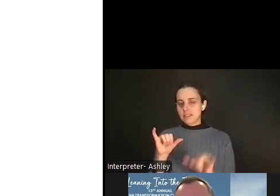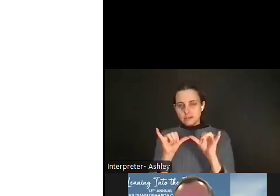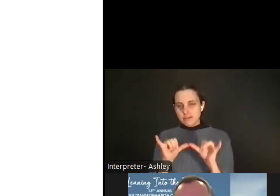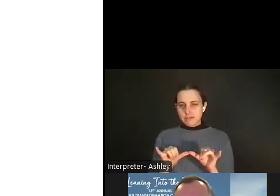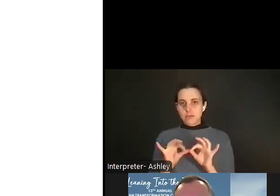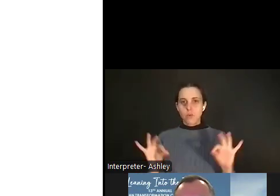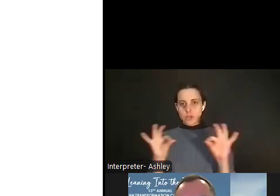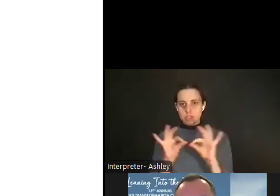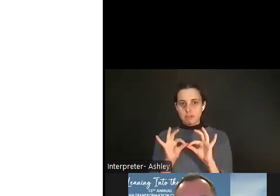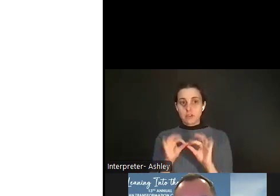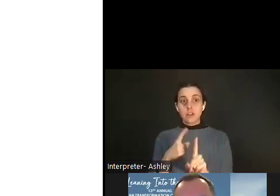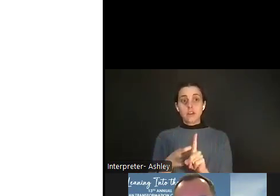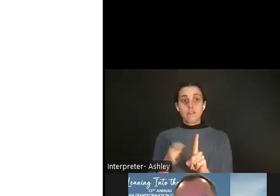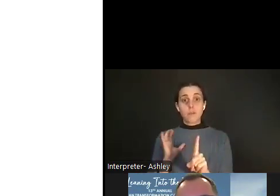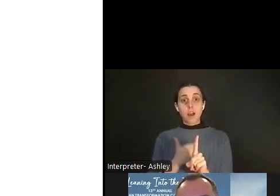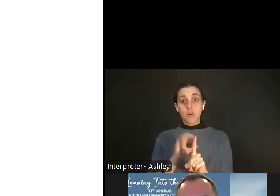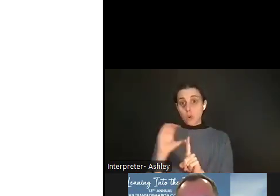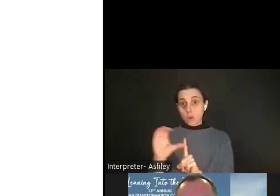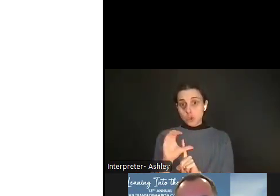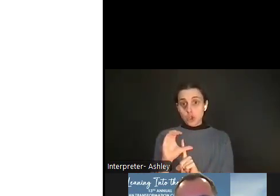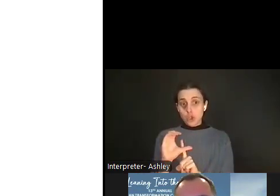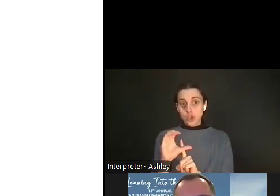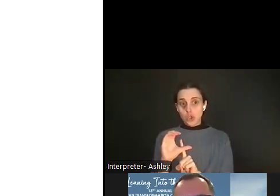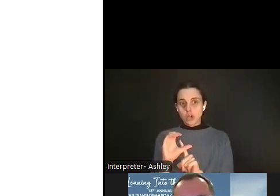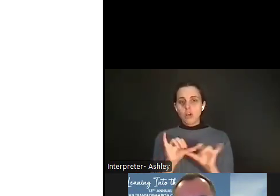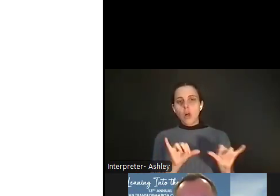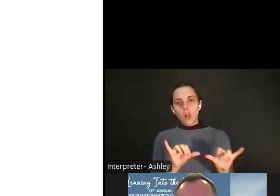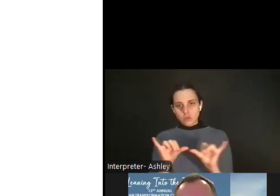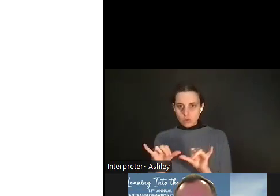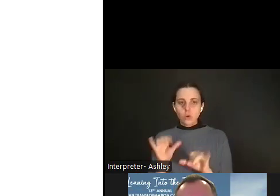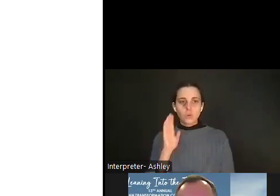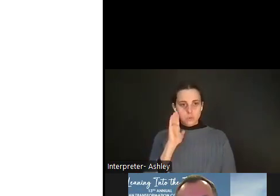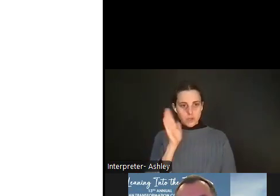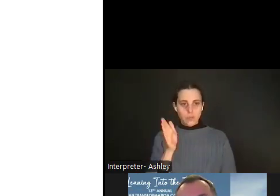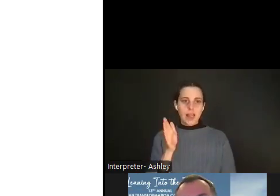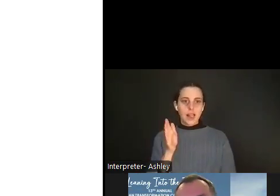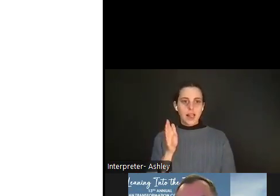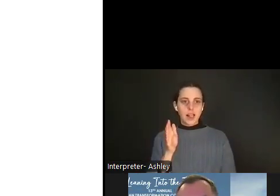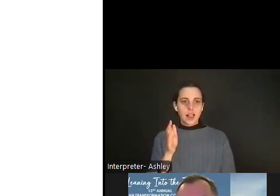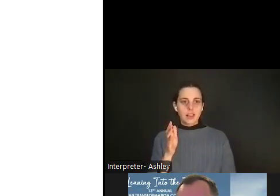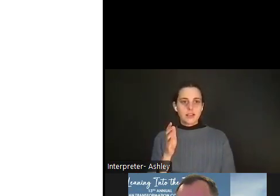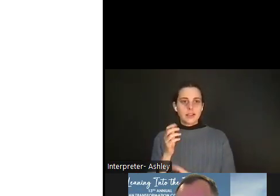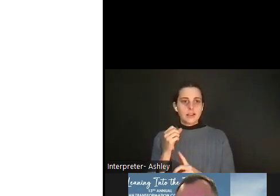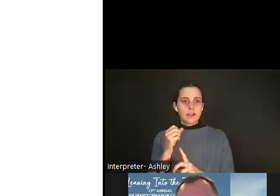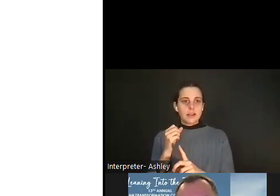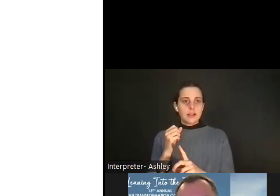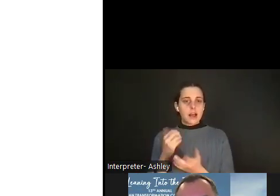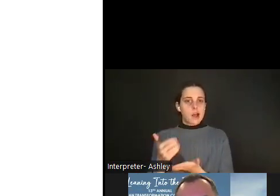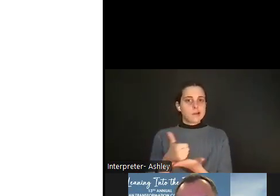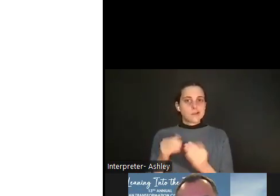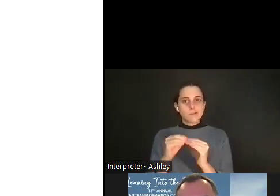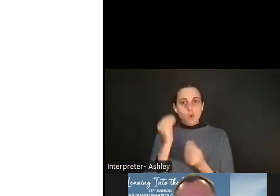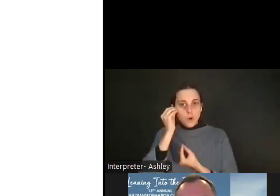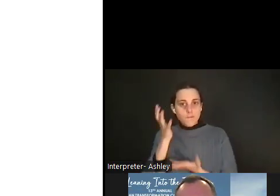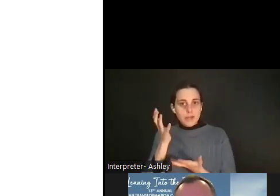standpoint, we also capture some other dimensions through two biannual surveys. So we